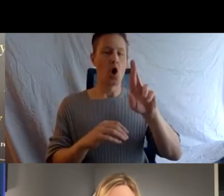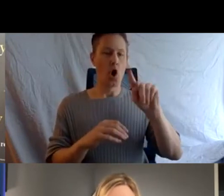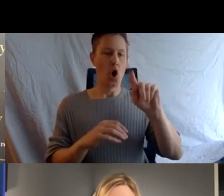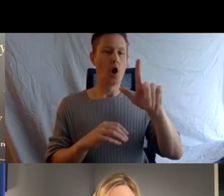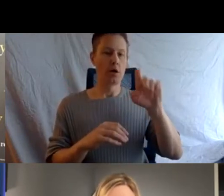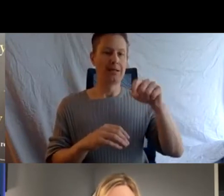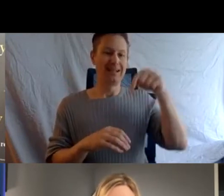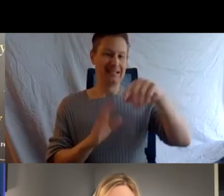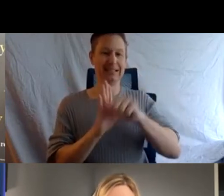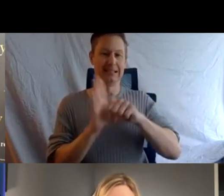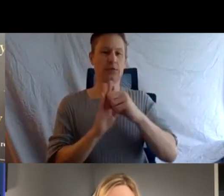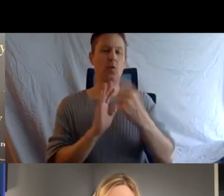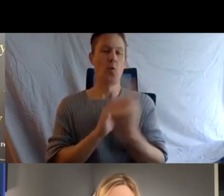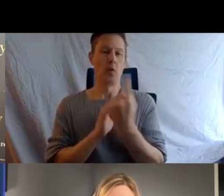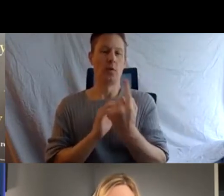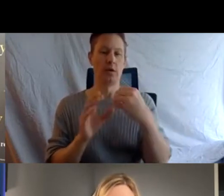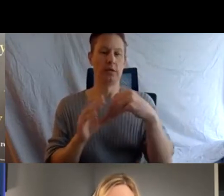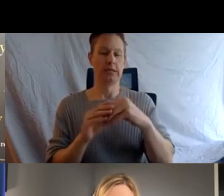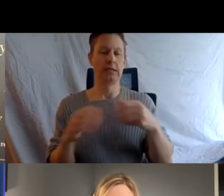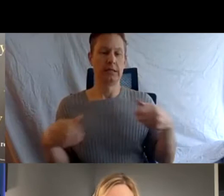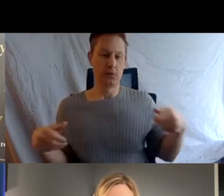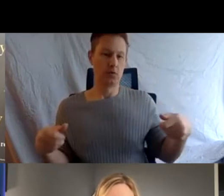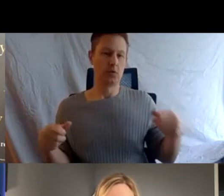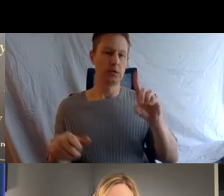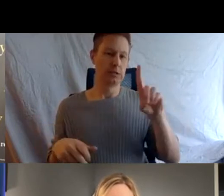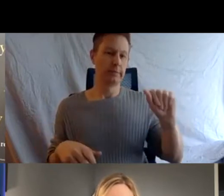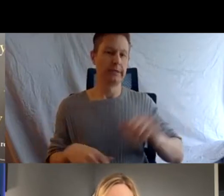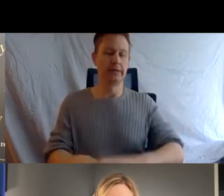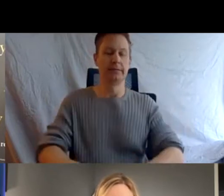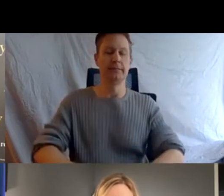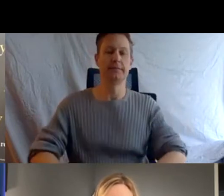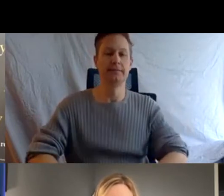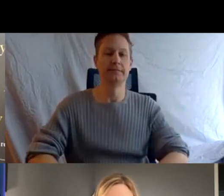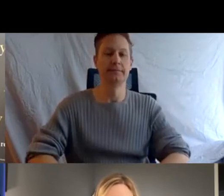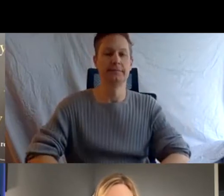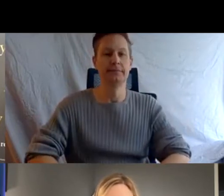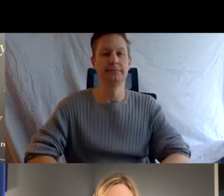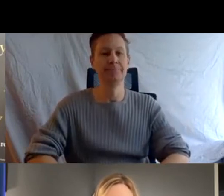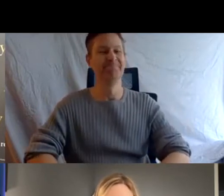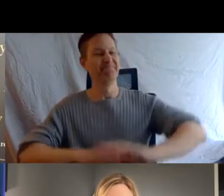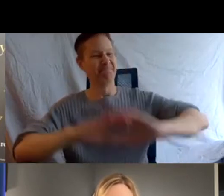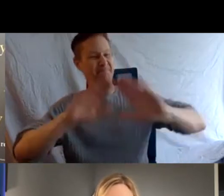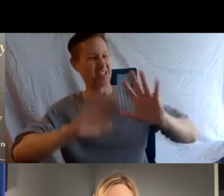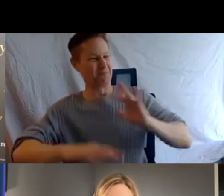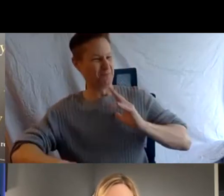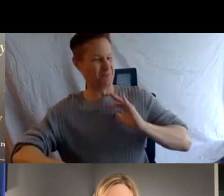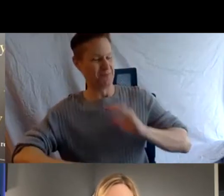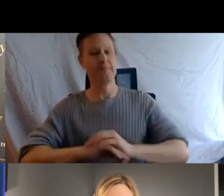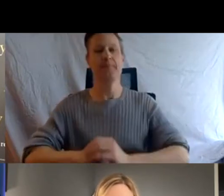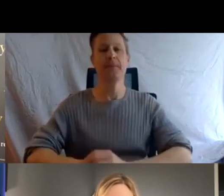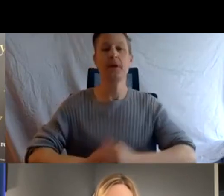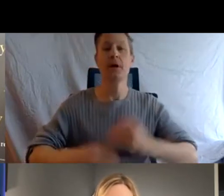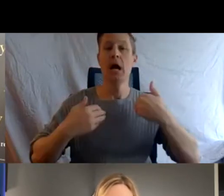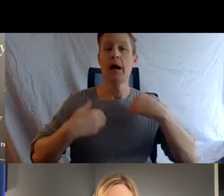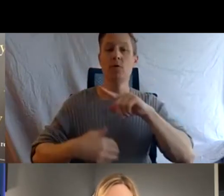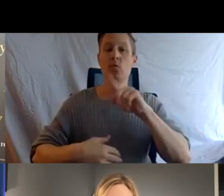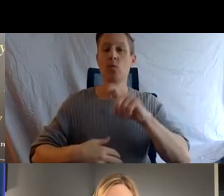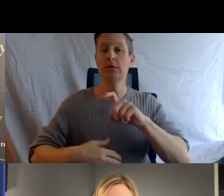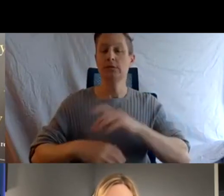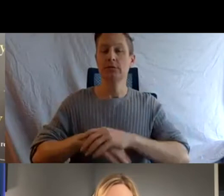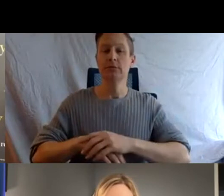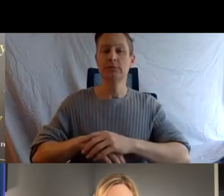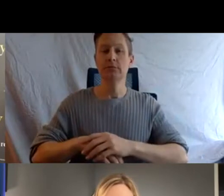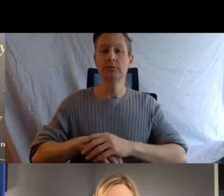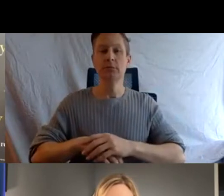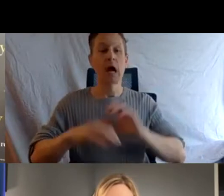this season. Yeah. Right. Nice. Awesome. Cool. Okay, so we have a question that came in. How